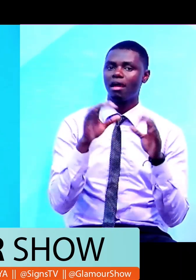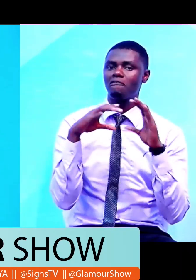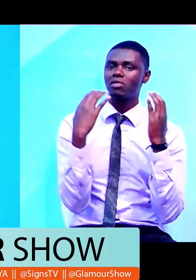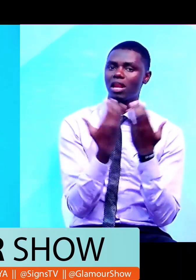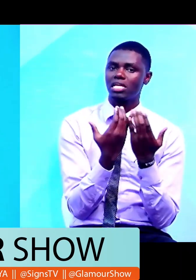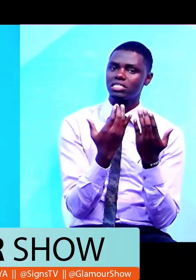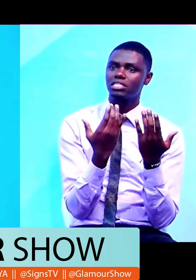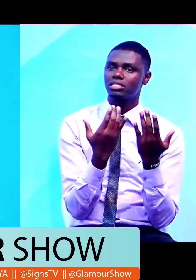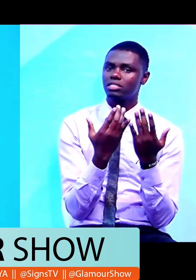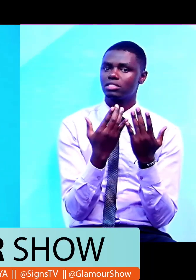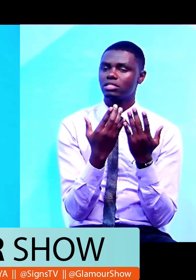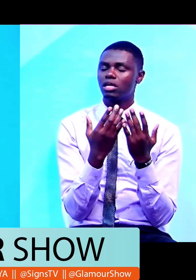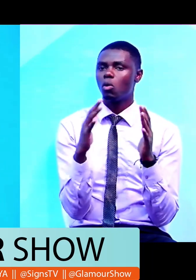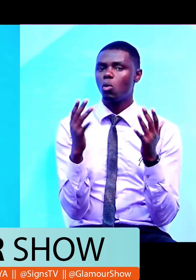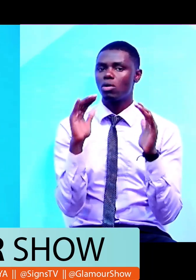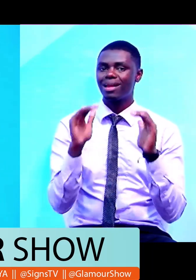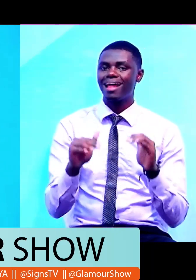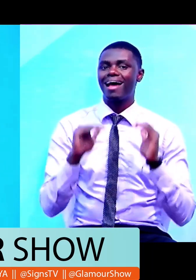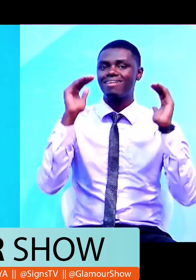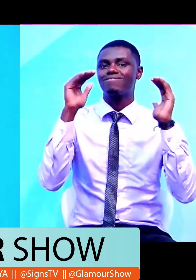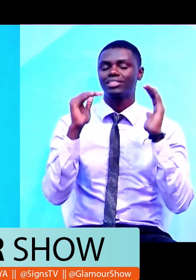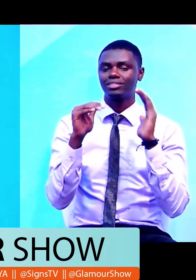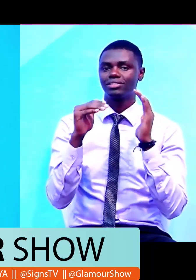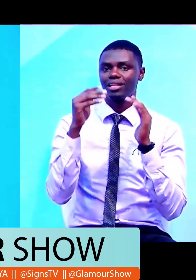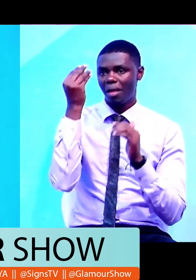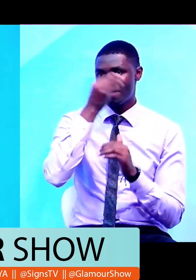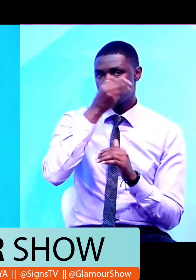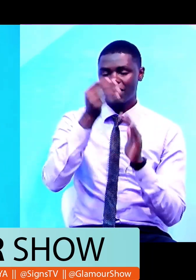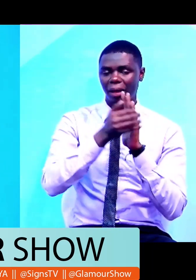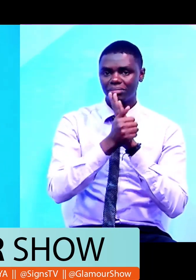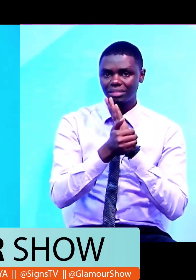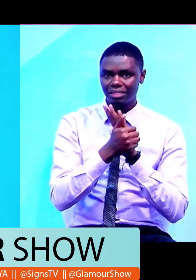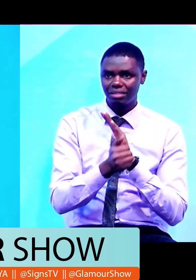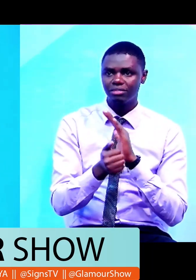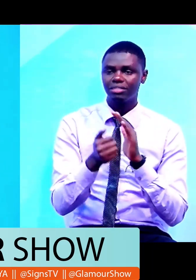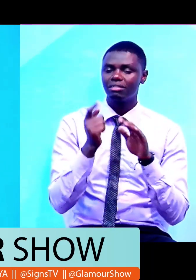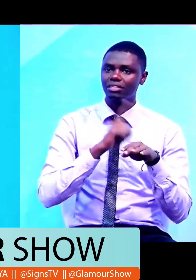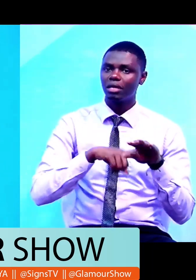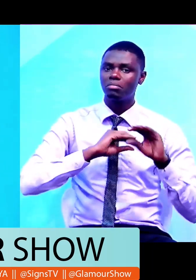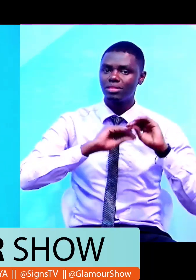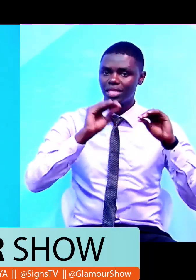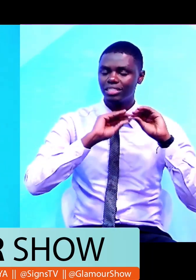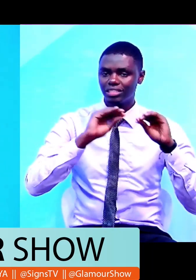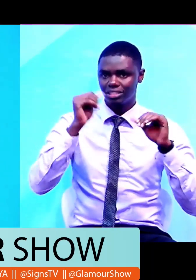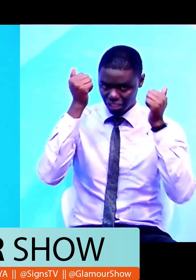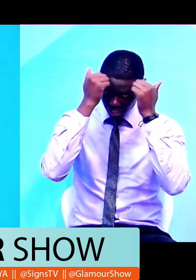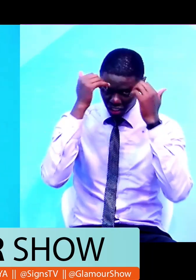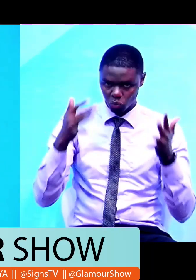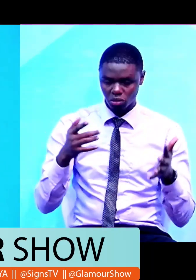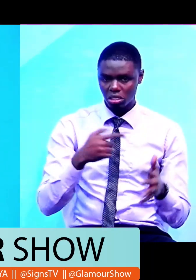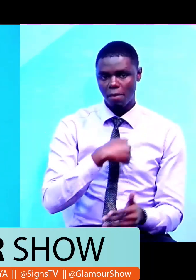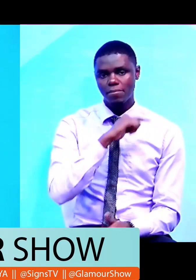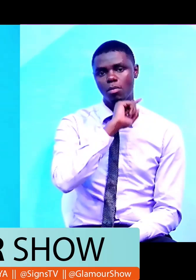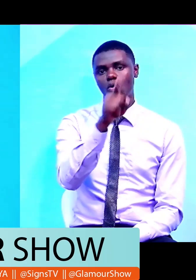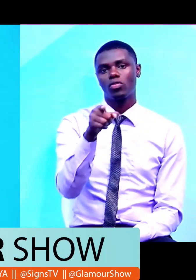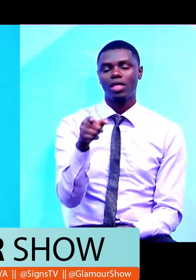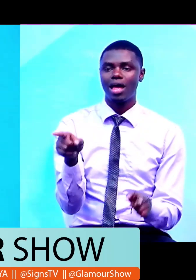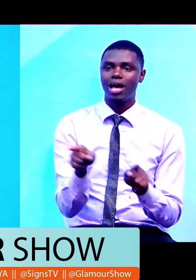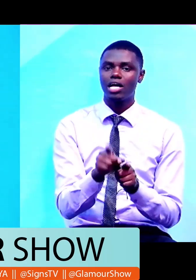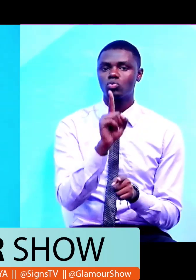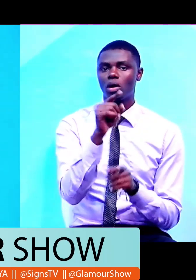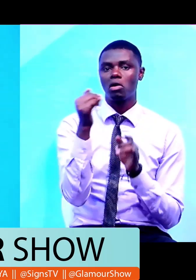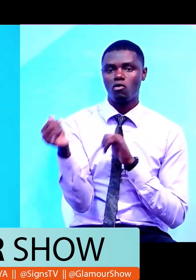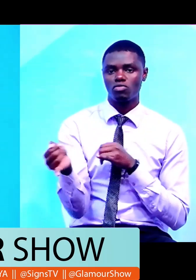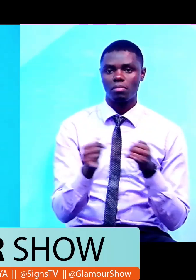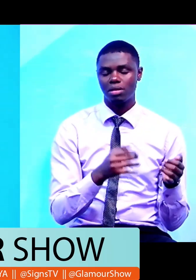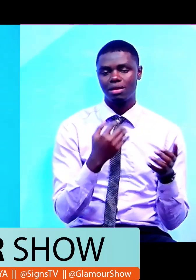of advanced makeup skills when they're teaching their students, I usually go there as one of their models, and